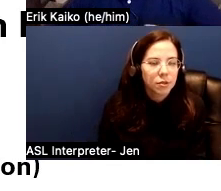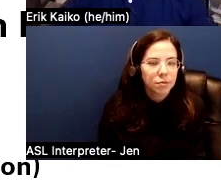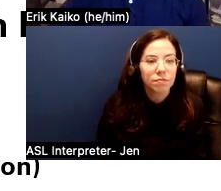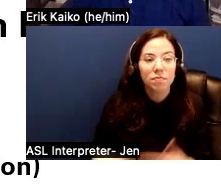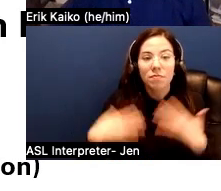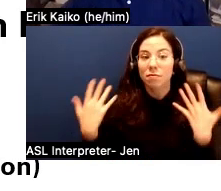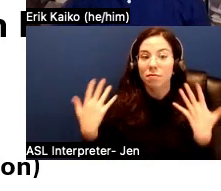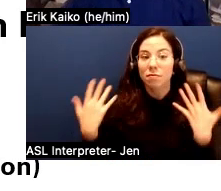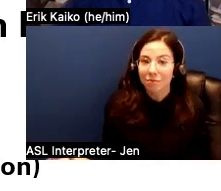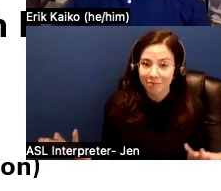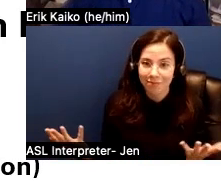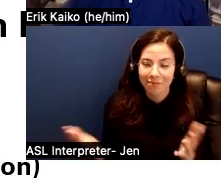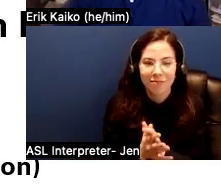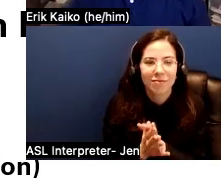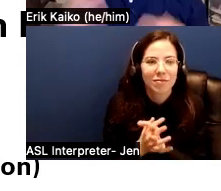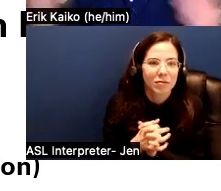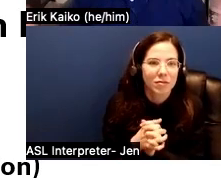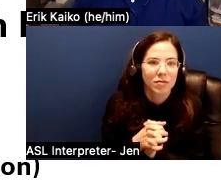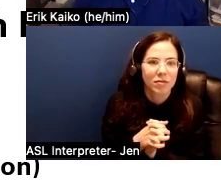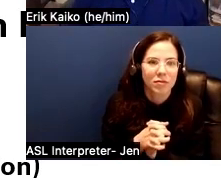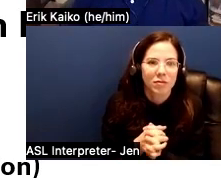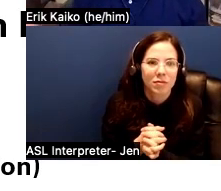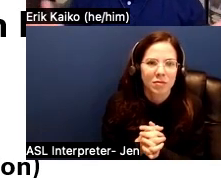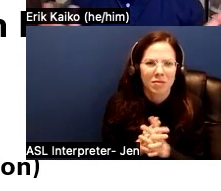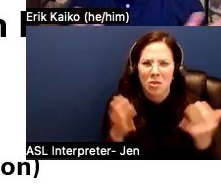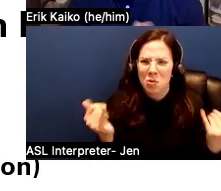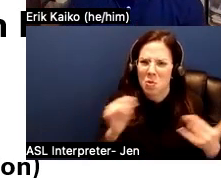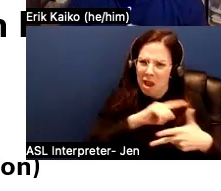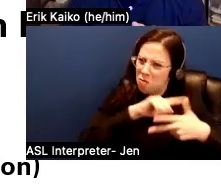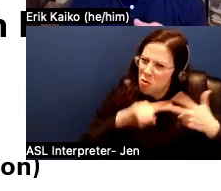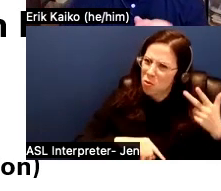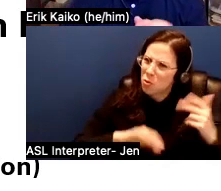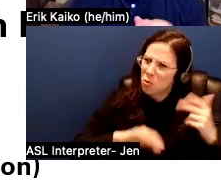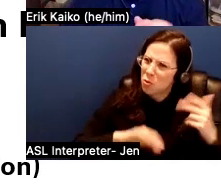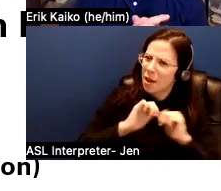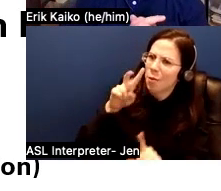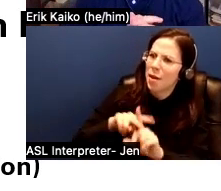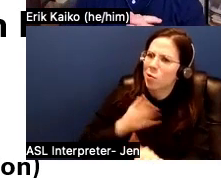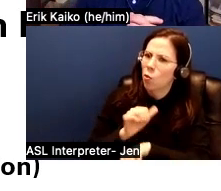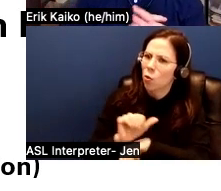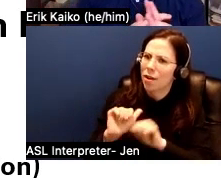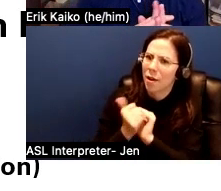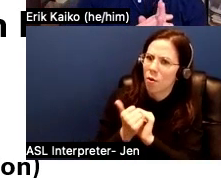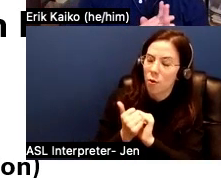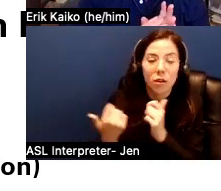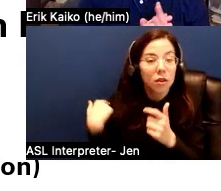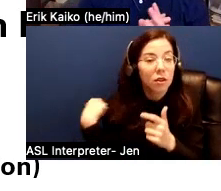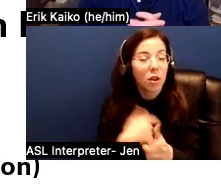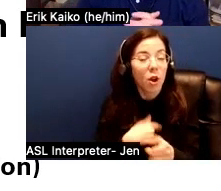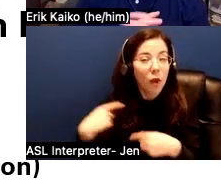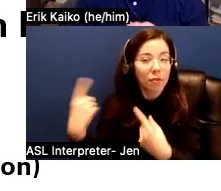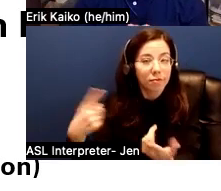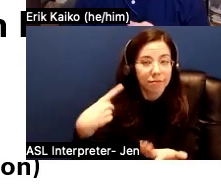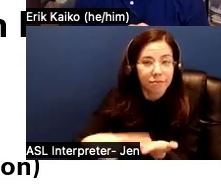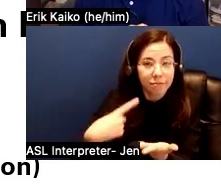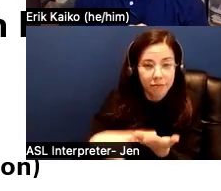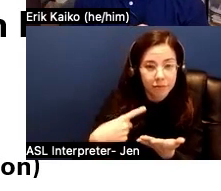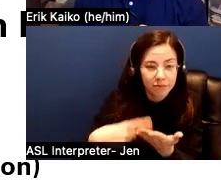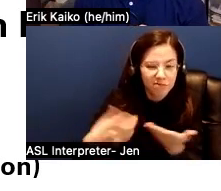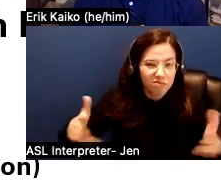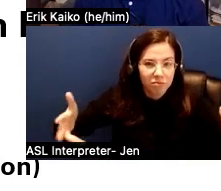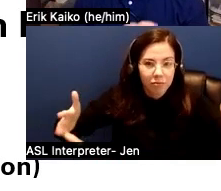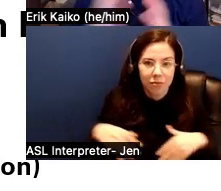So how does this apply to us? How can we use it? Talked about some of these examples already,